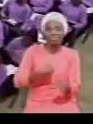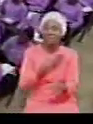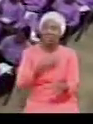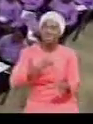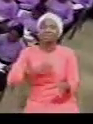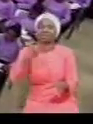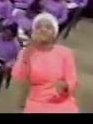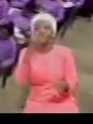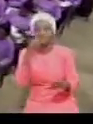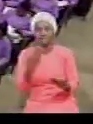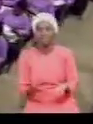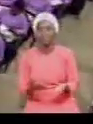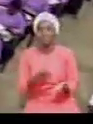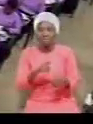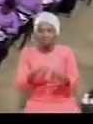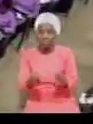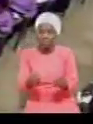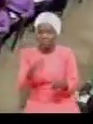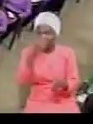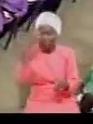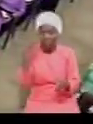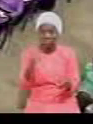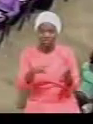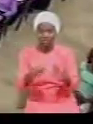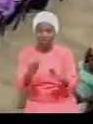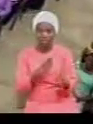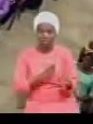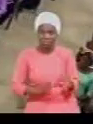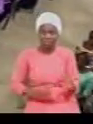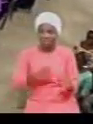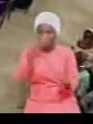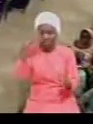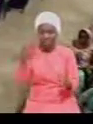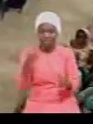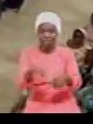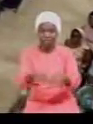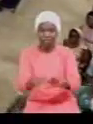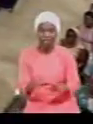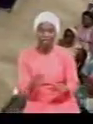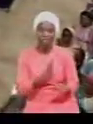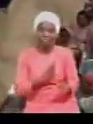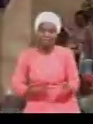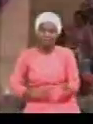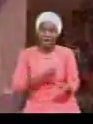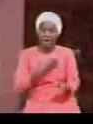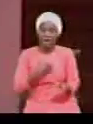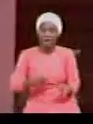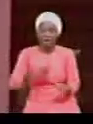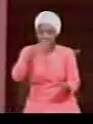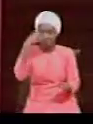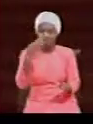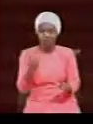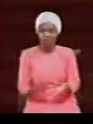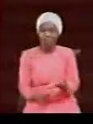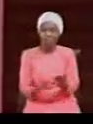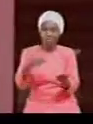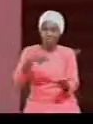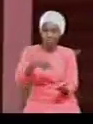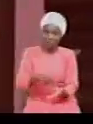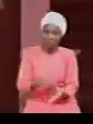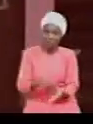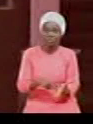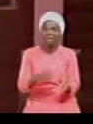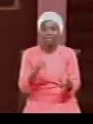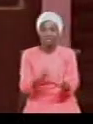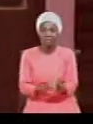because of the death of Christ, and because of the burial of Christ, and because of the resurrection that